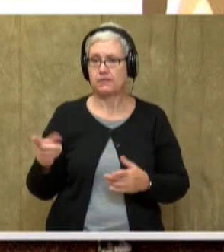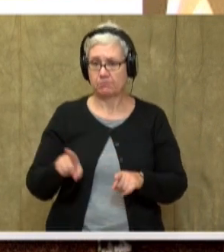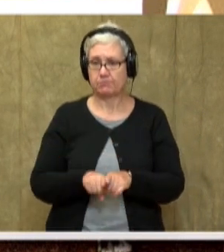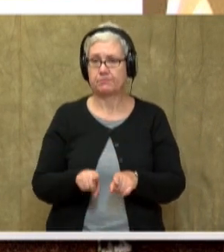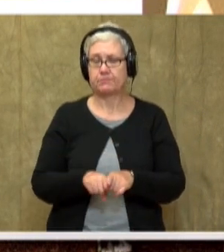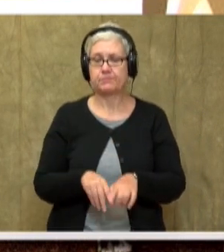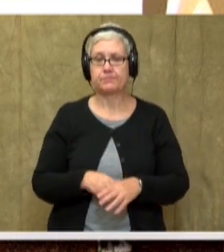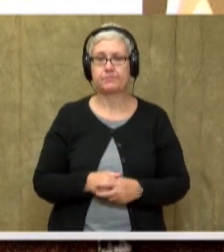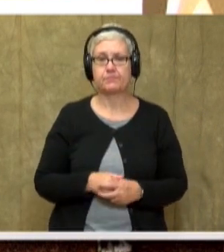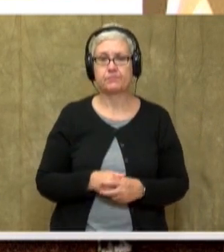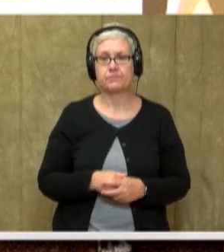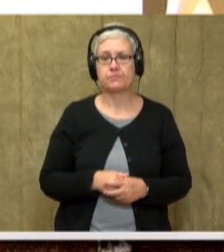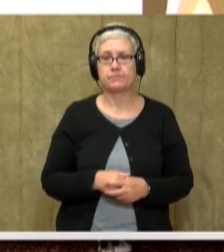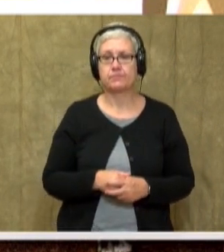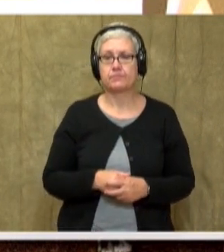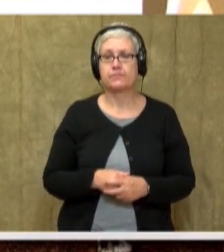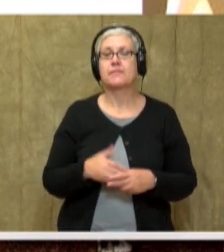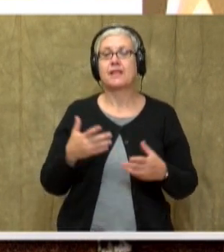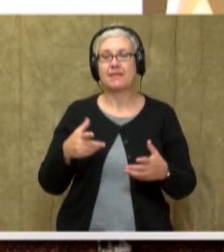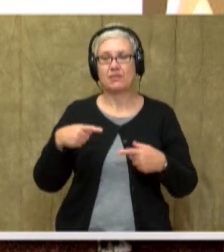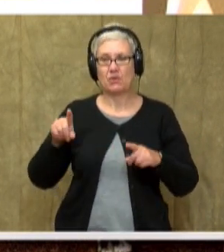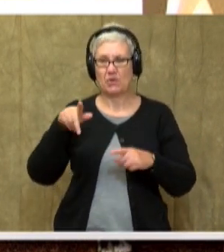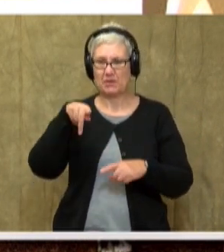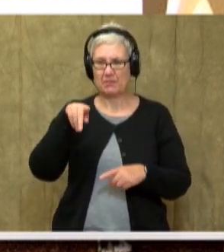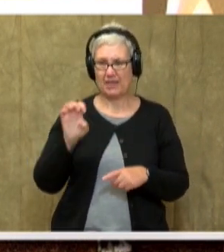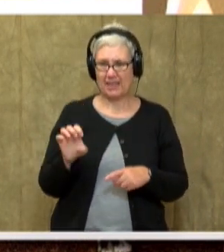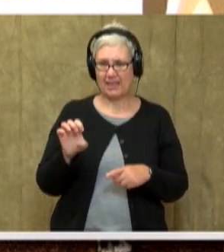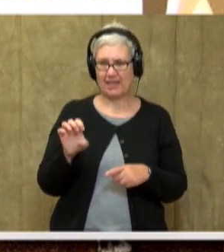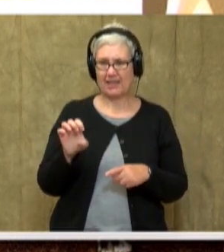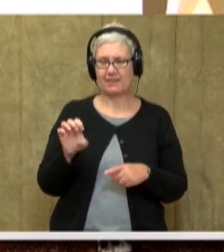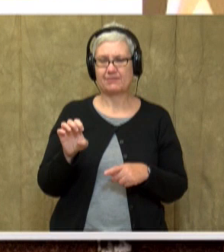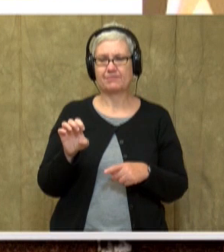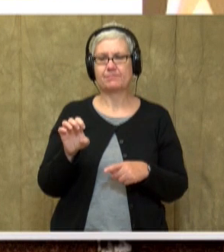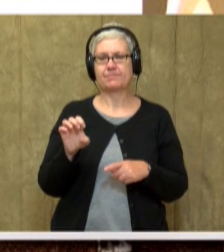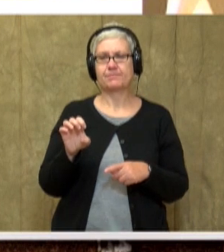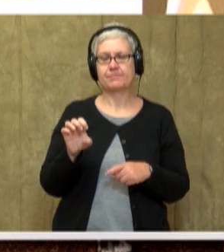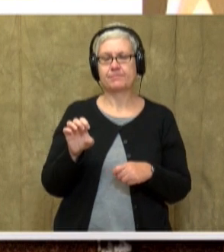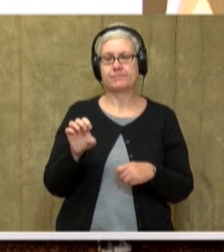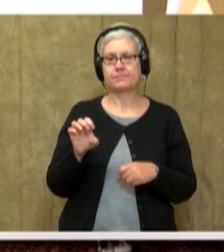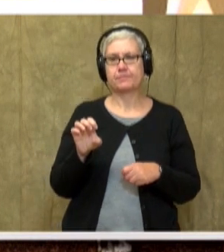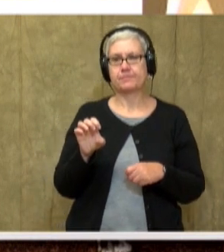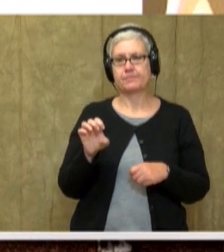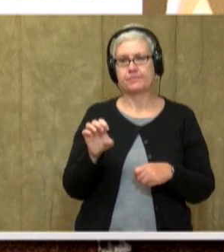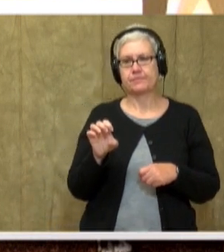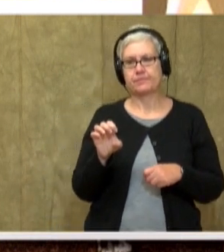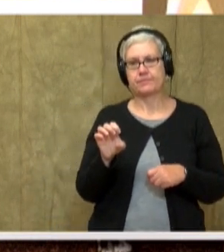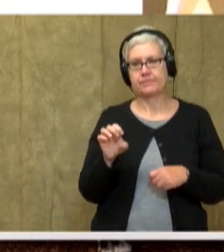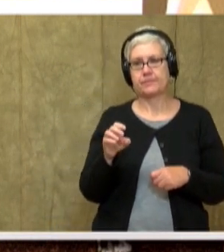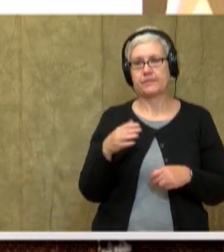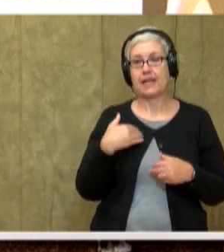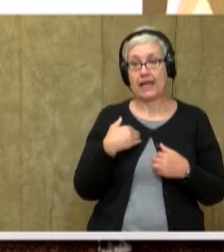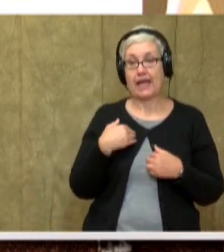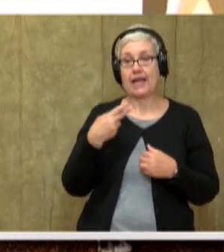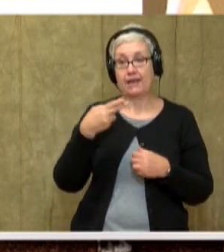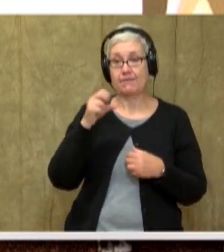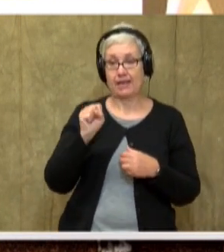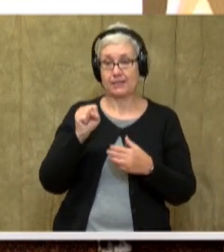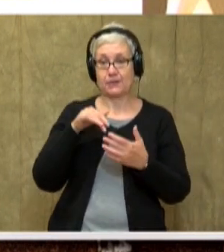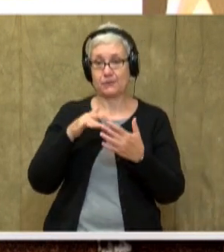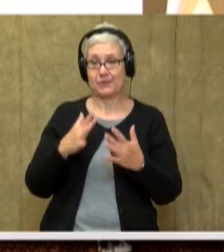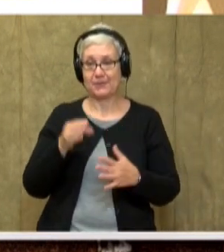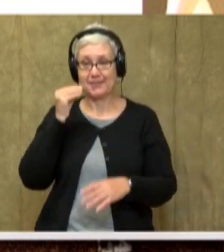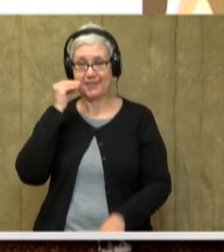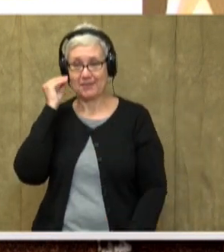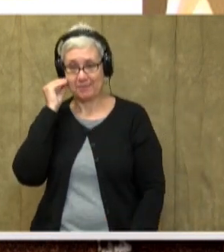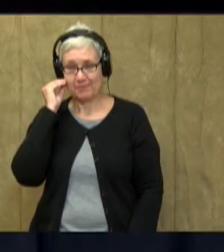well. When you're doing things like dressing out for PE, it's especially I have high school students myself at home.